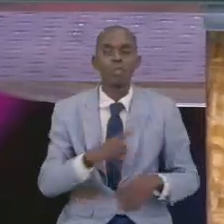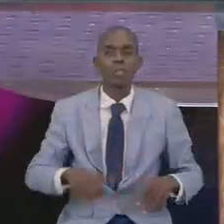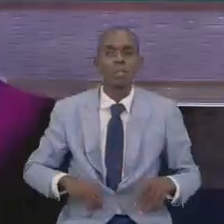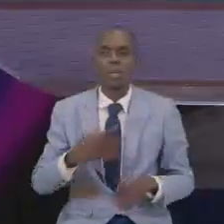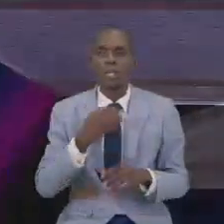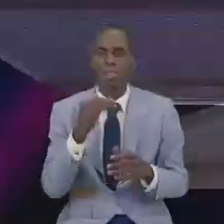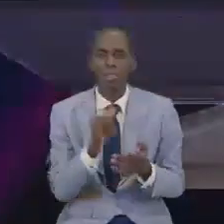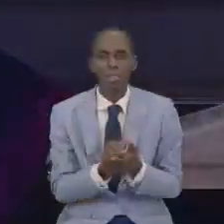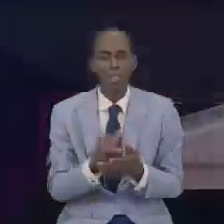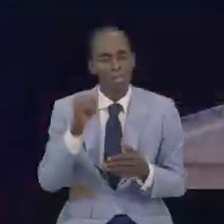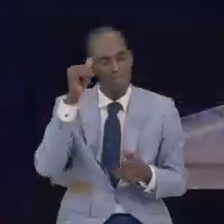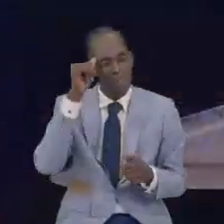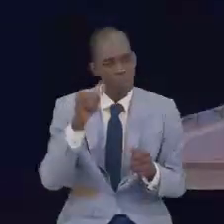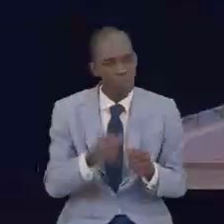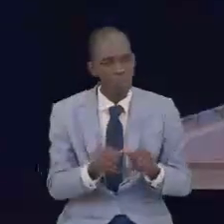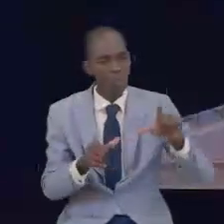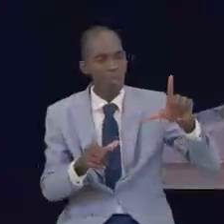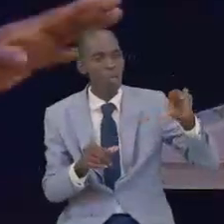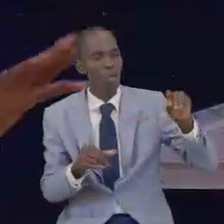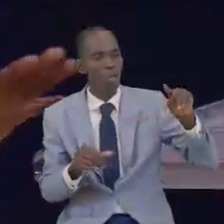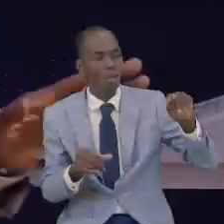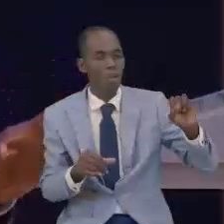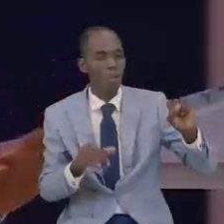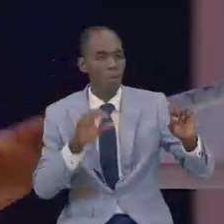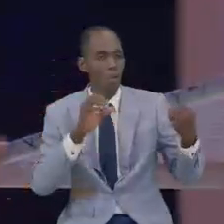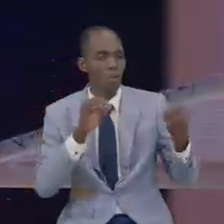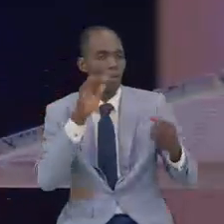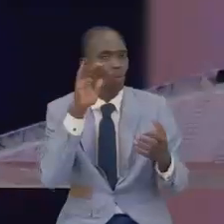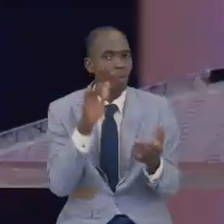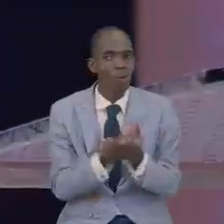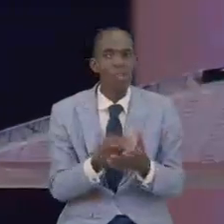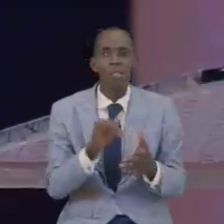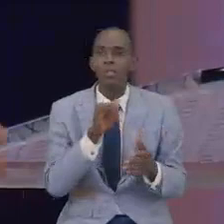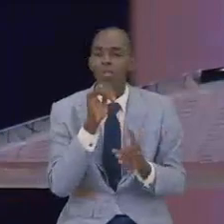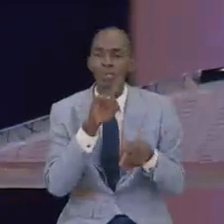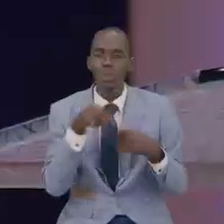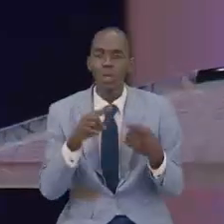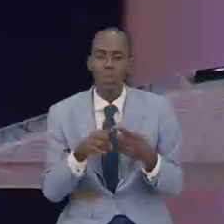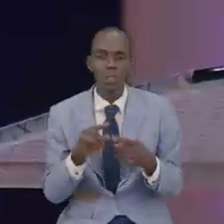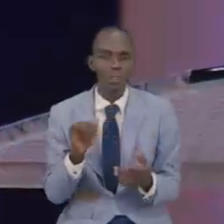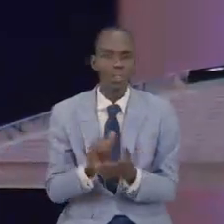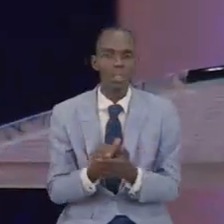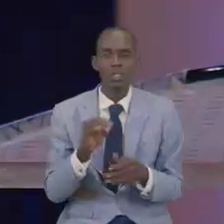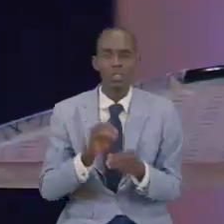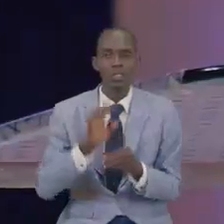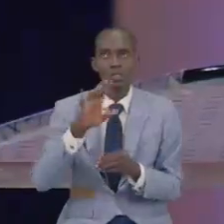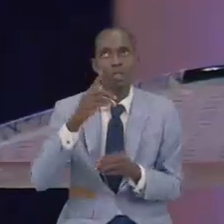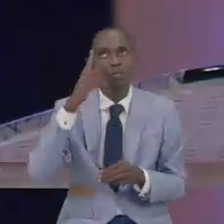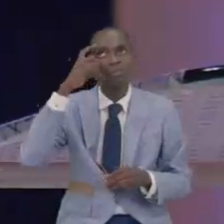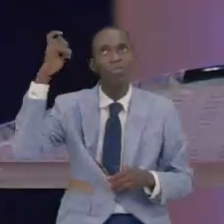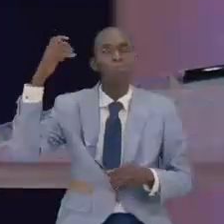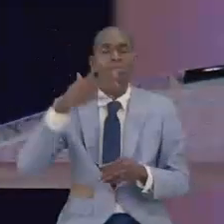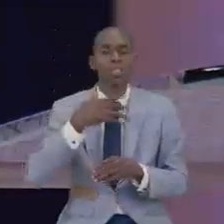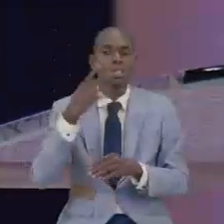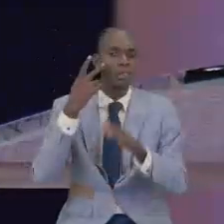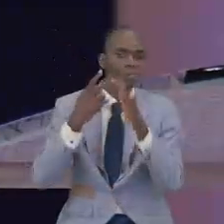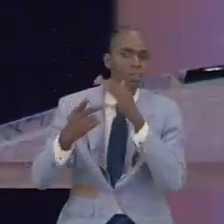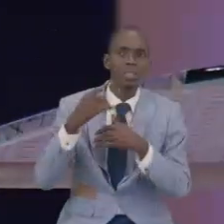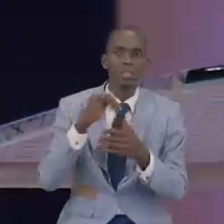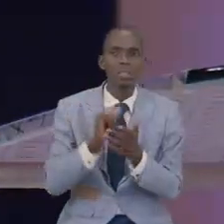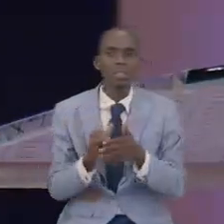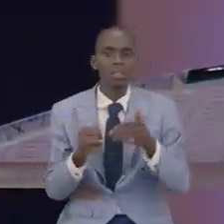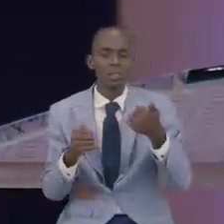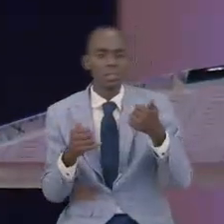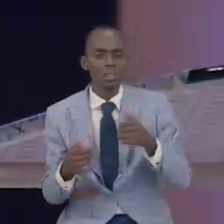says, remember Lord's wife. It doesn't have anything like that, only dream and revelation and vision. And it says 10 days to at